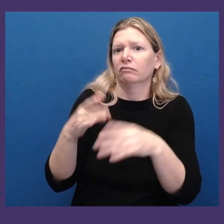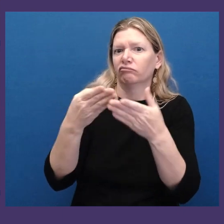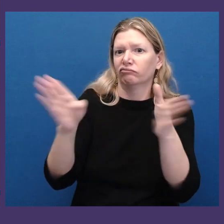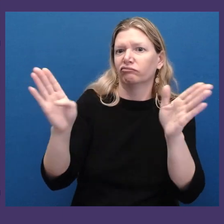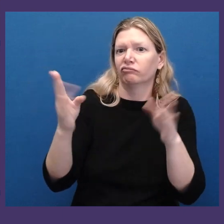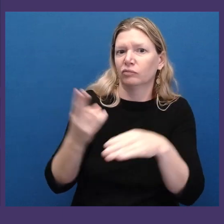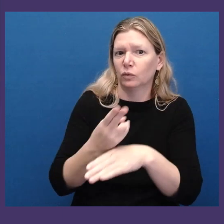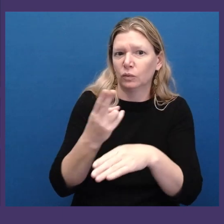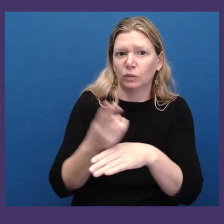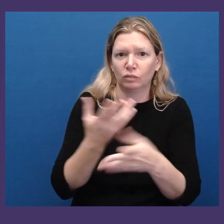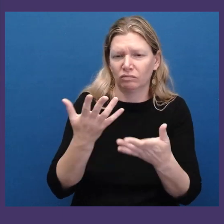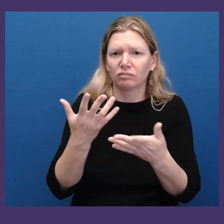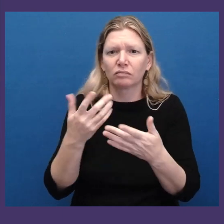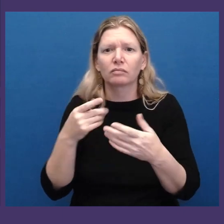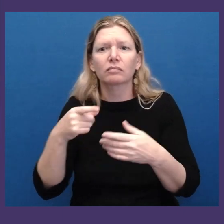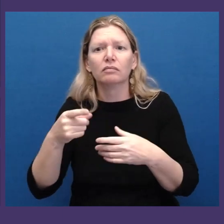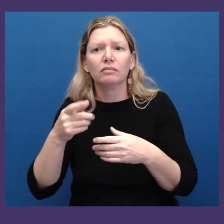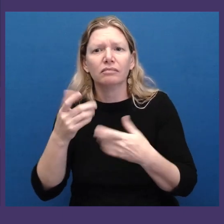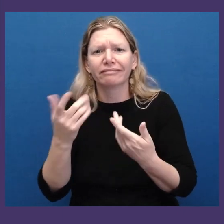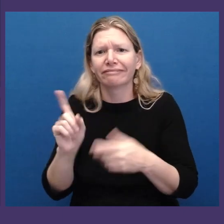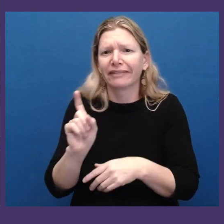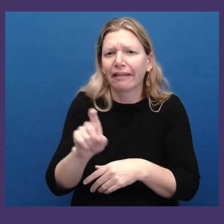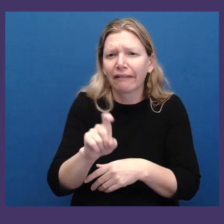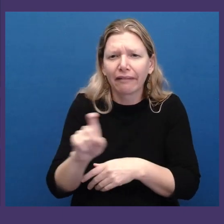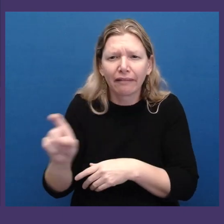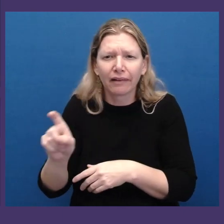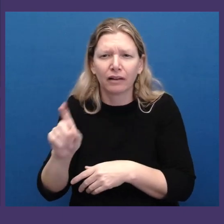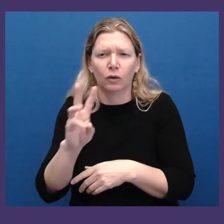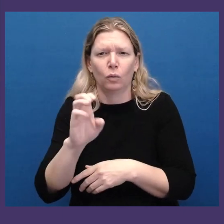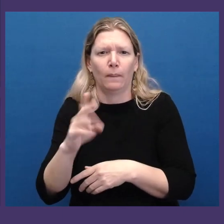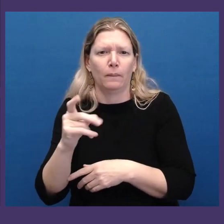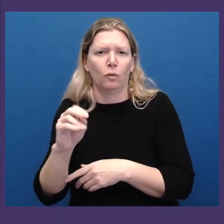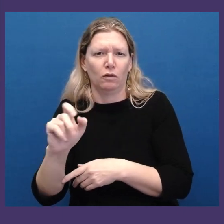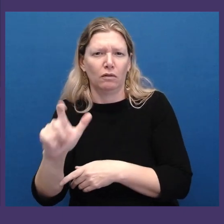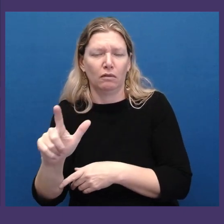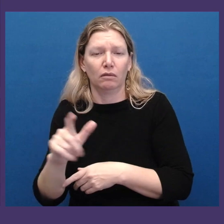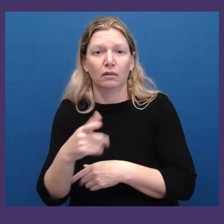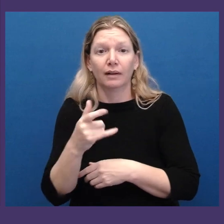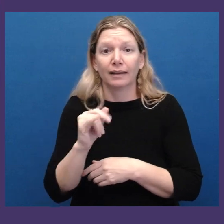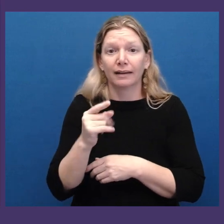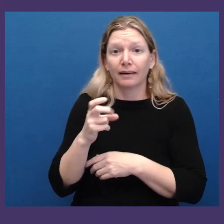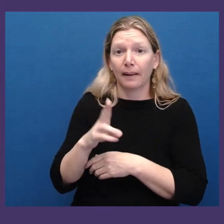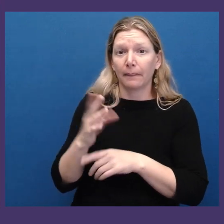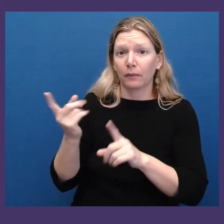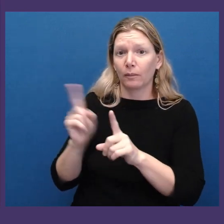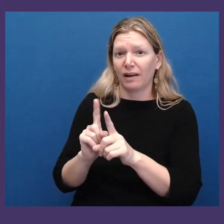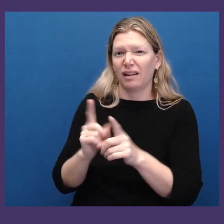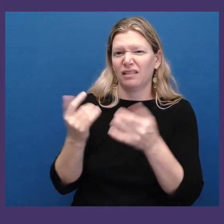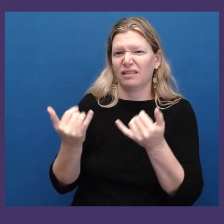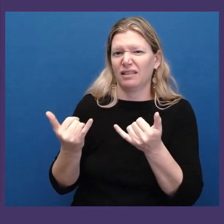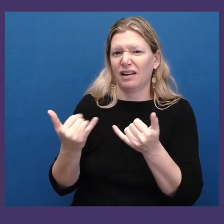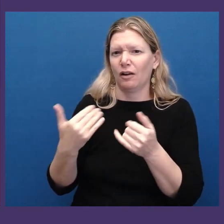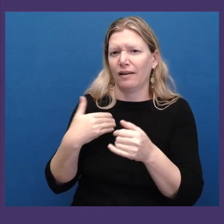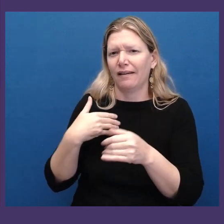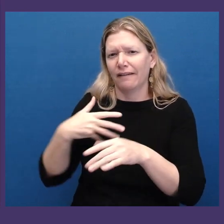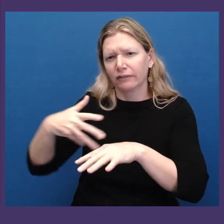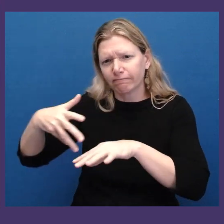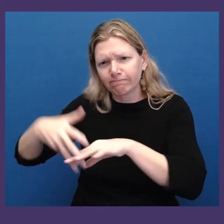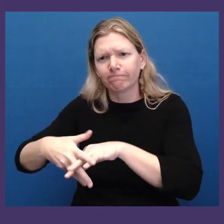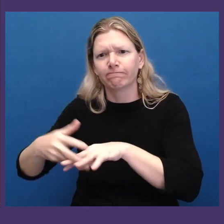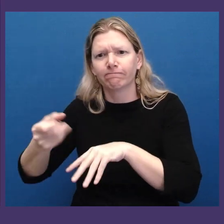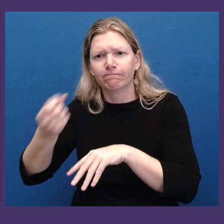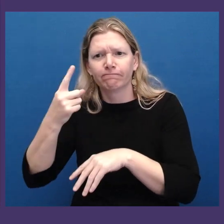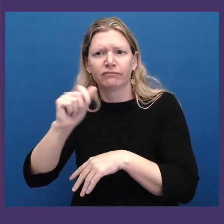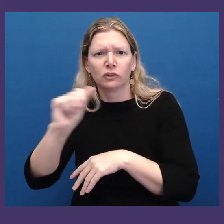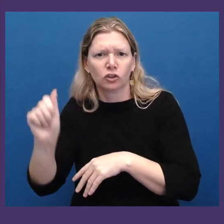a web portal. GitHub Copilot now has native understanding of Azure, allowing you to not only navigate and learn